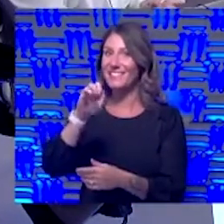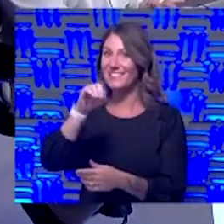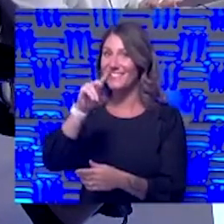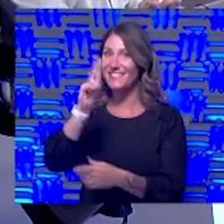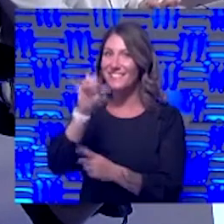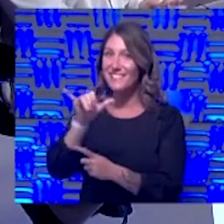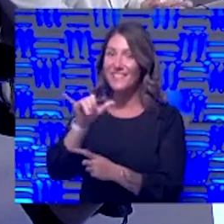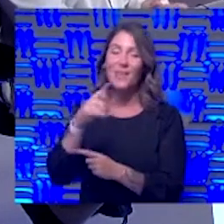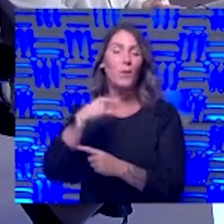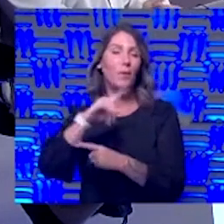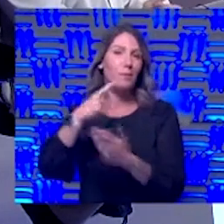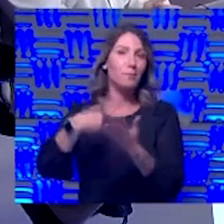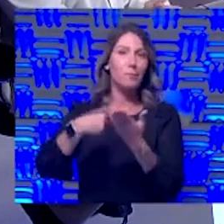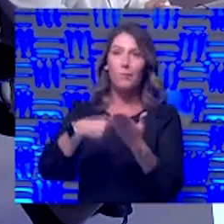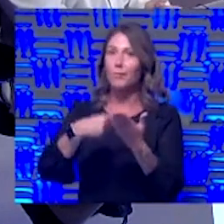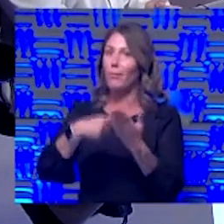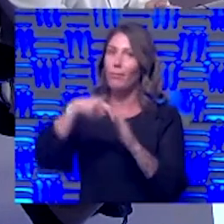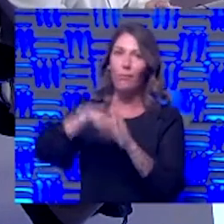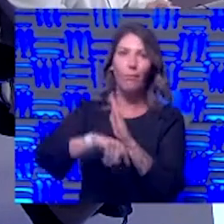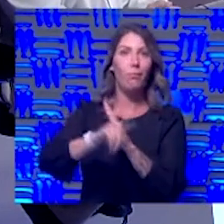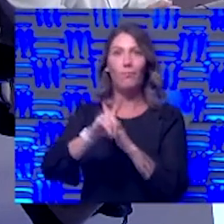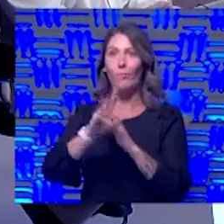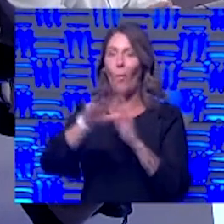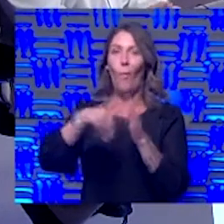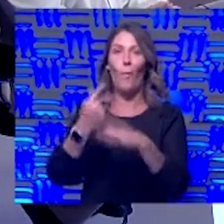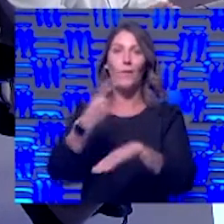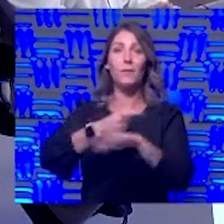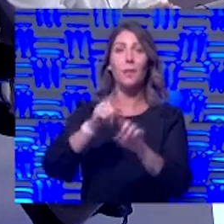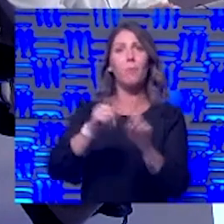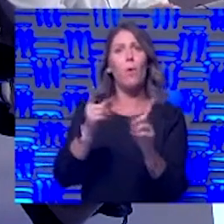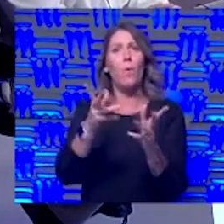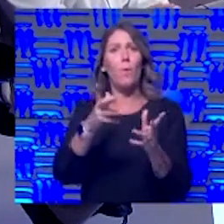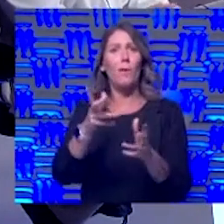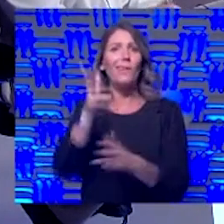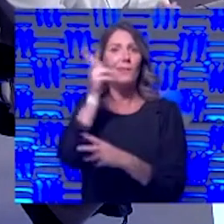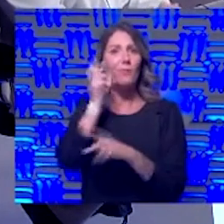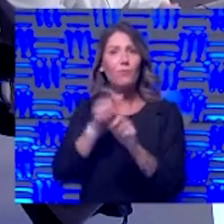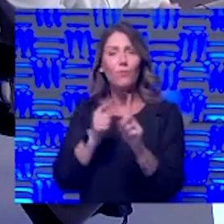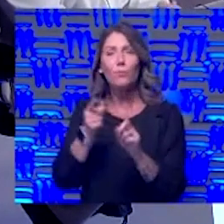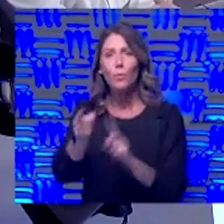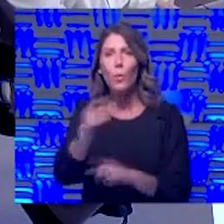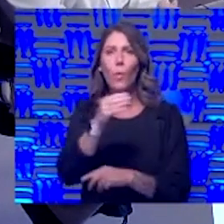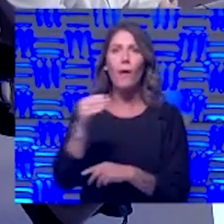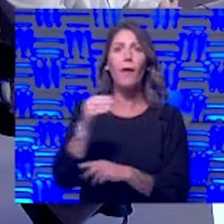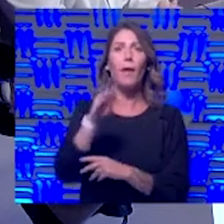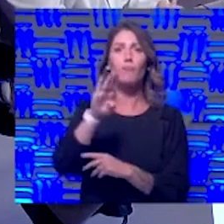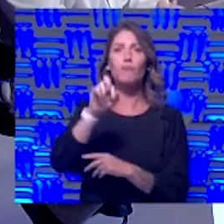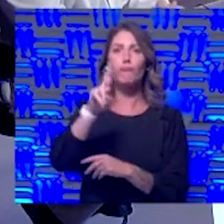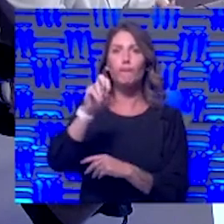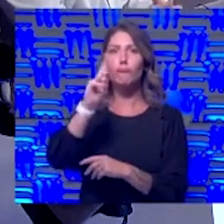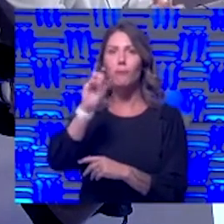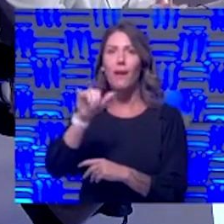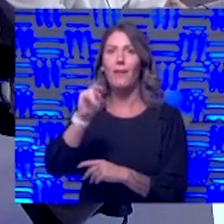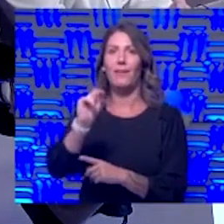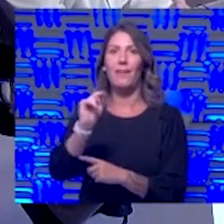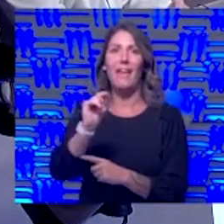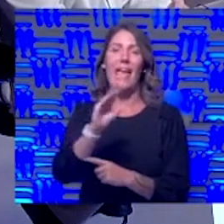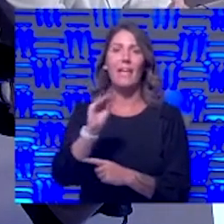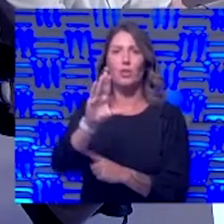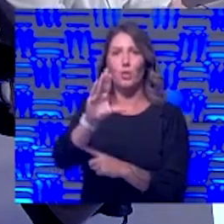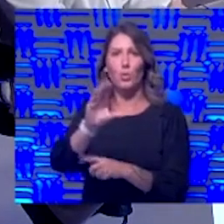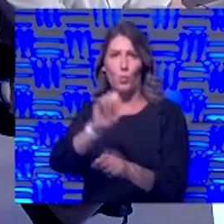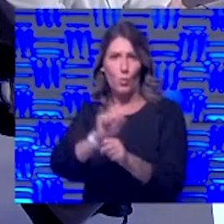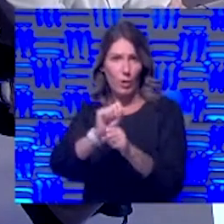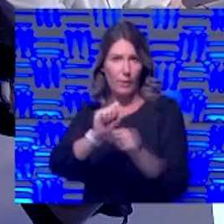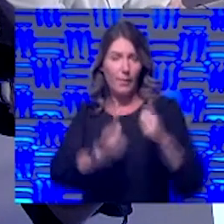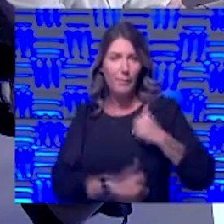that nature, but we really wanted to hear from you and from Bryan about your work with the military and the Veterans Community Project and